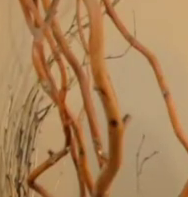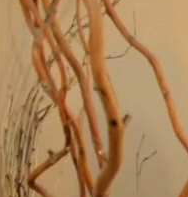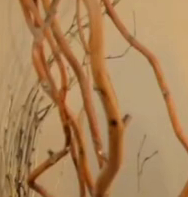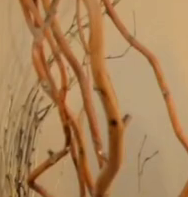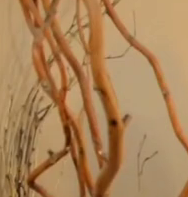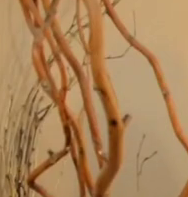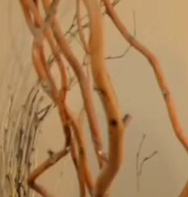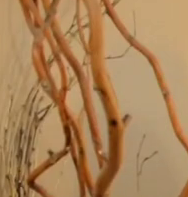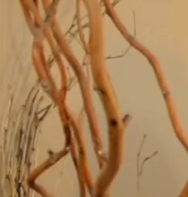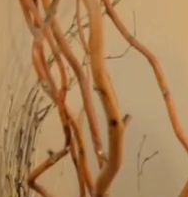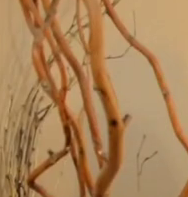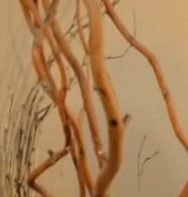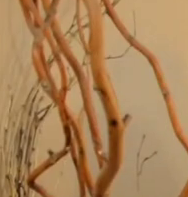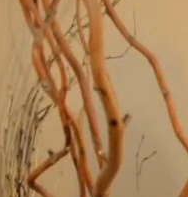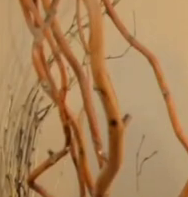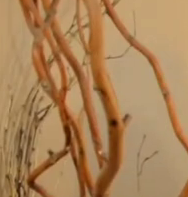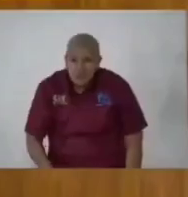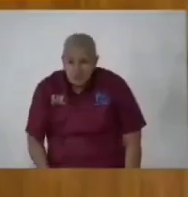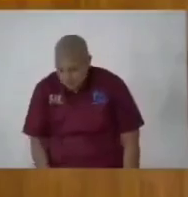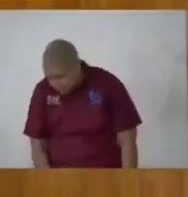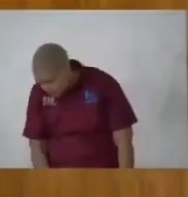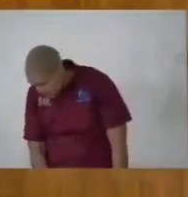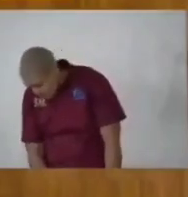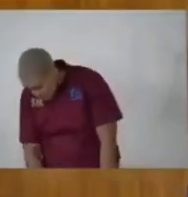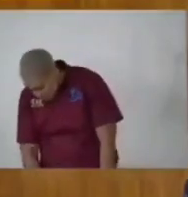outlining his issues. Here.